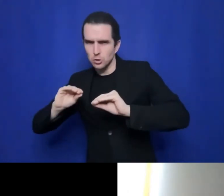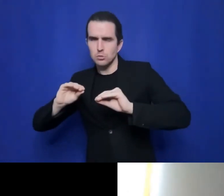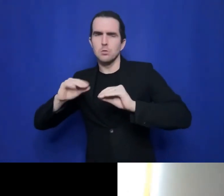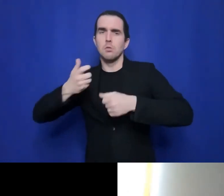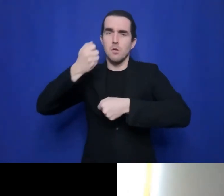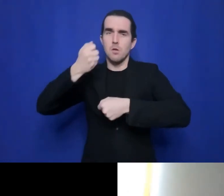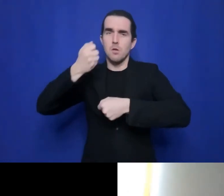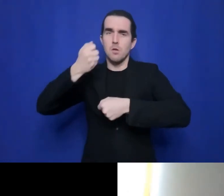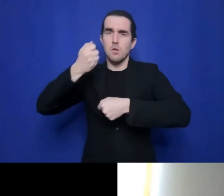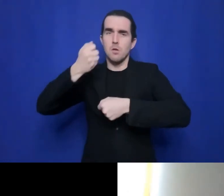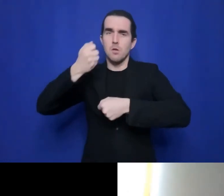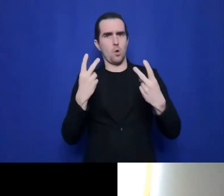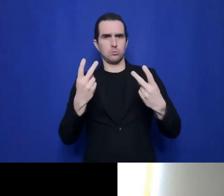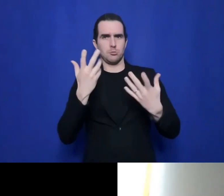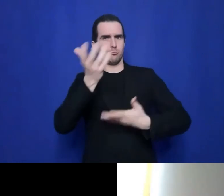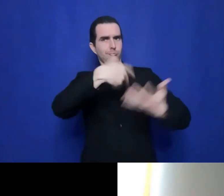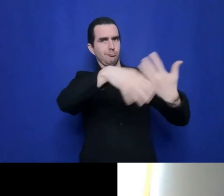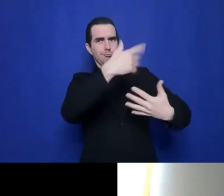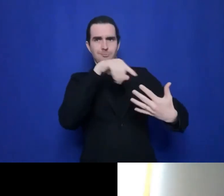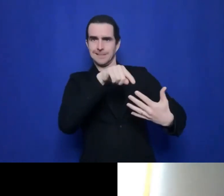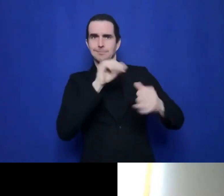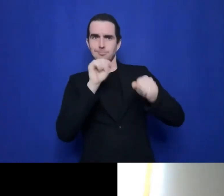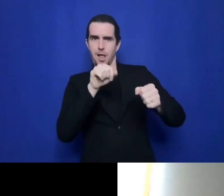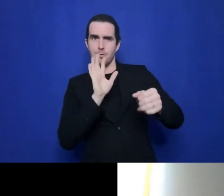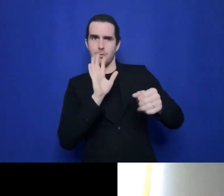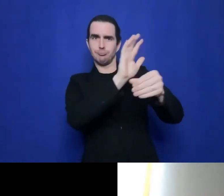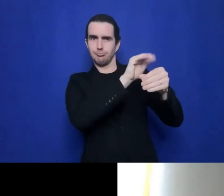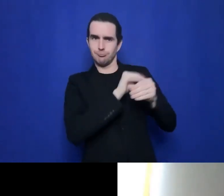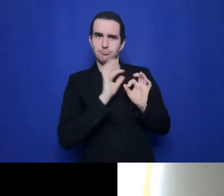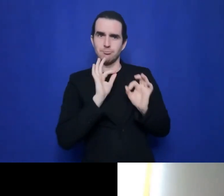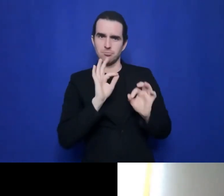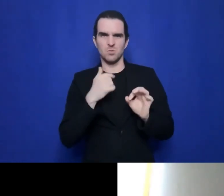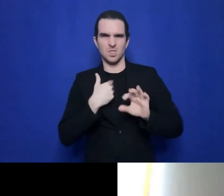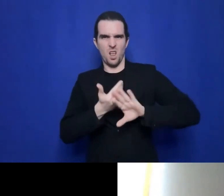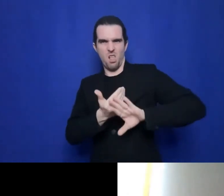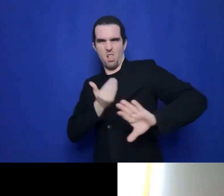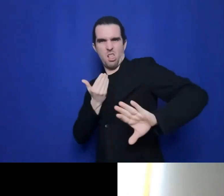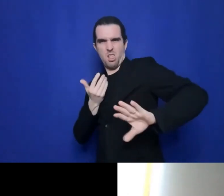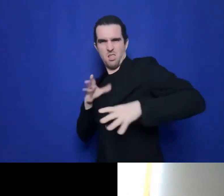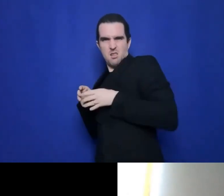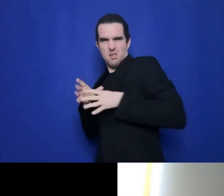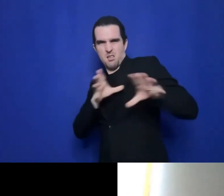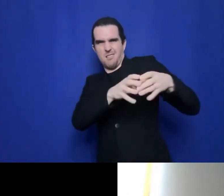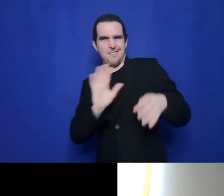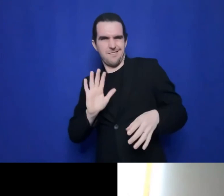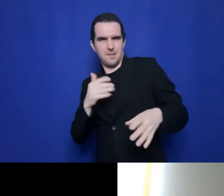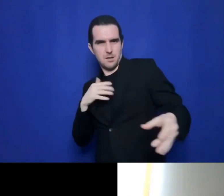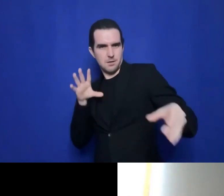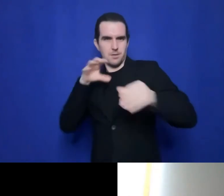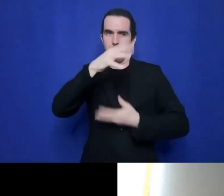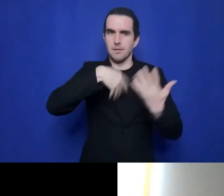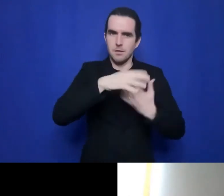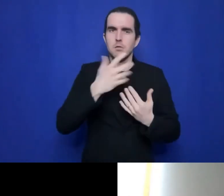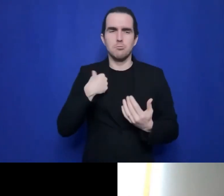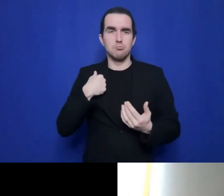don't have a word for young persons with disabilities and another word for young persons without disabilities. We are in an inclusive world. That's why we